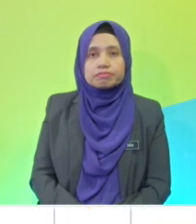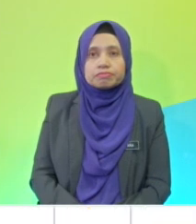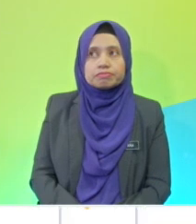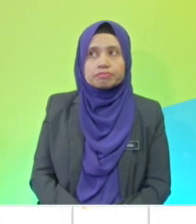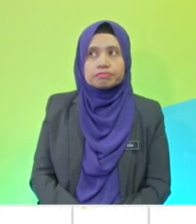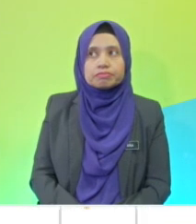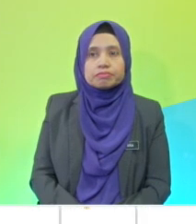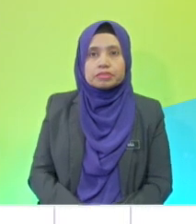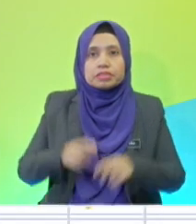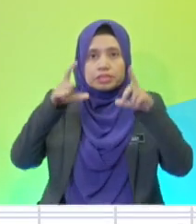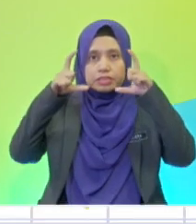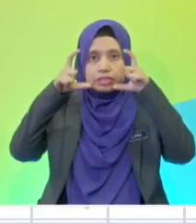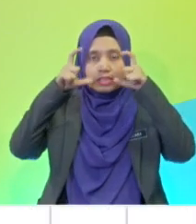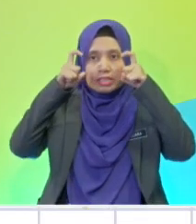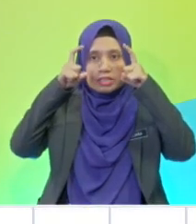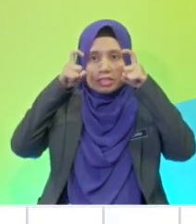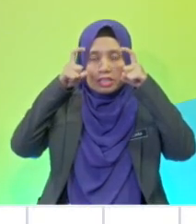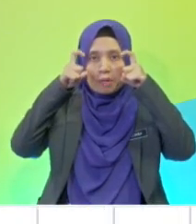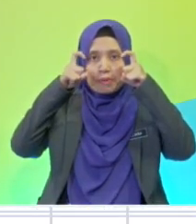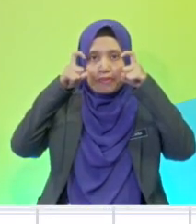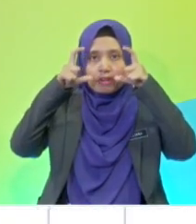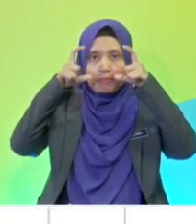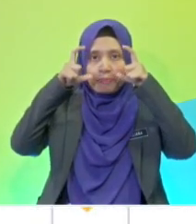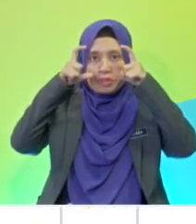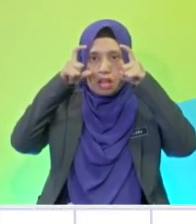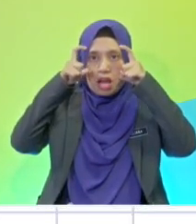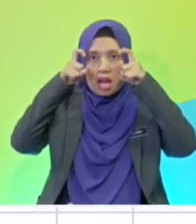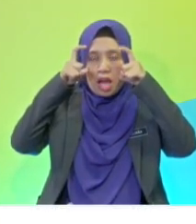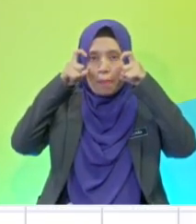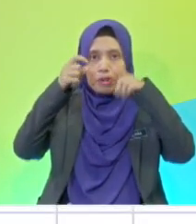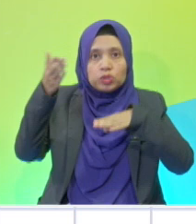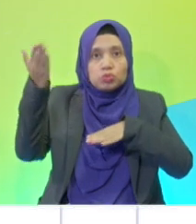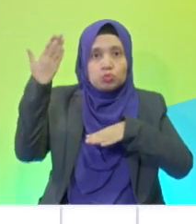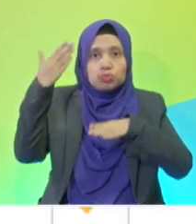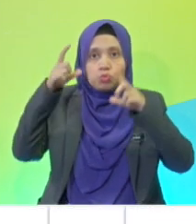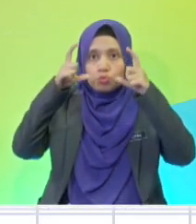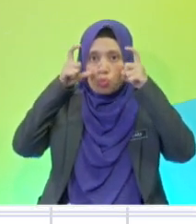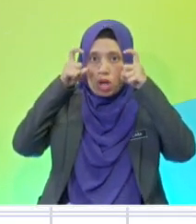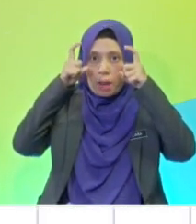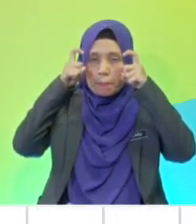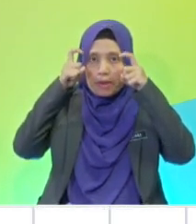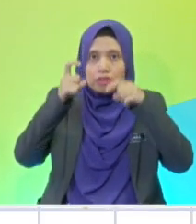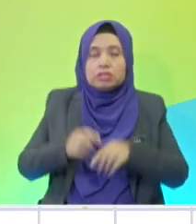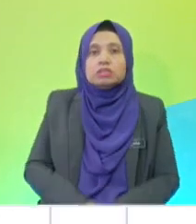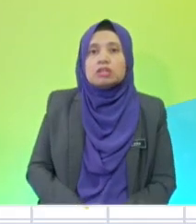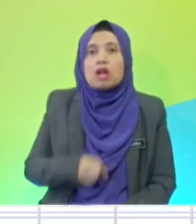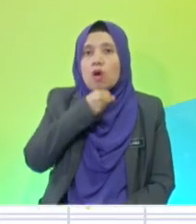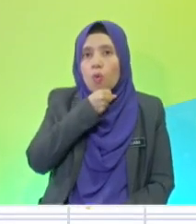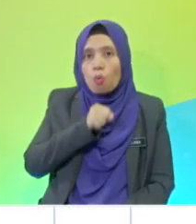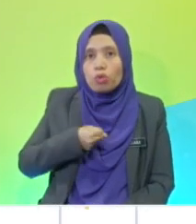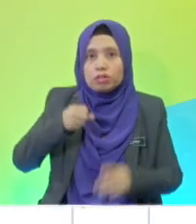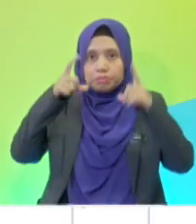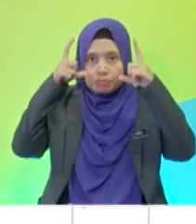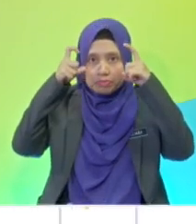Shahira? It's an old camera. Okay, it's an old version camera. It's an old version